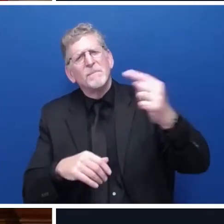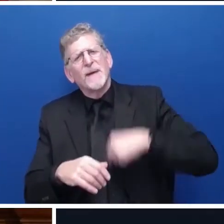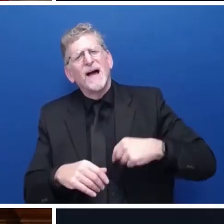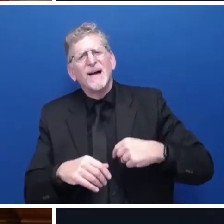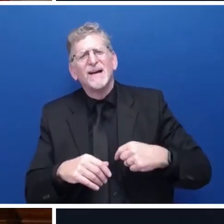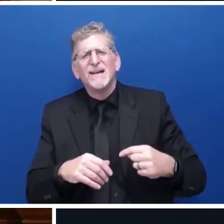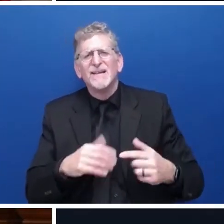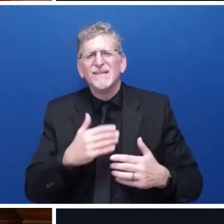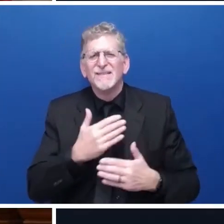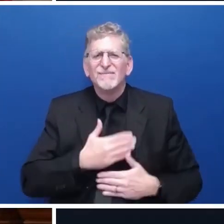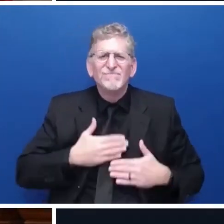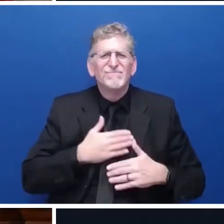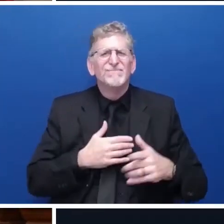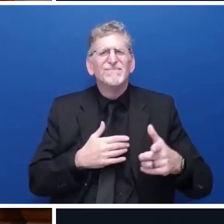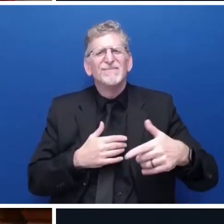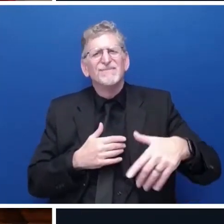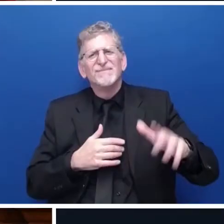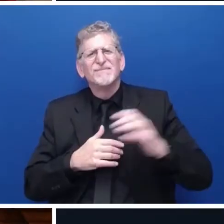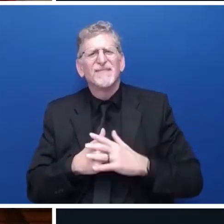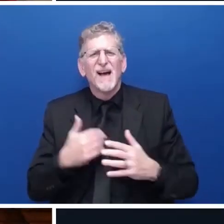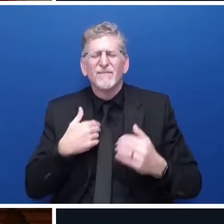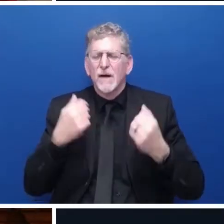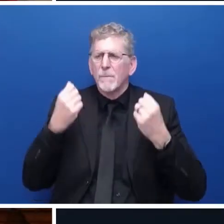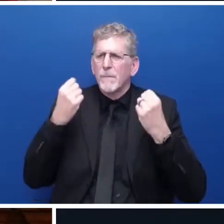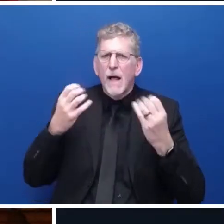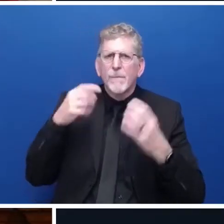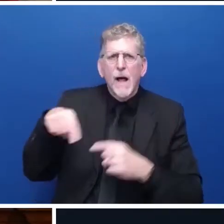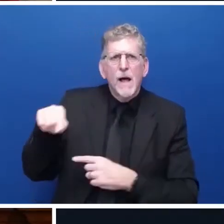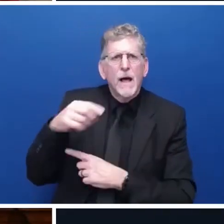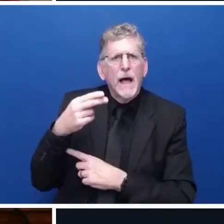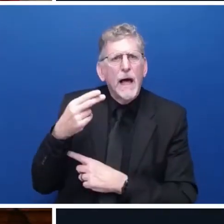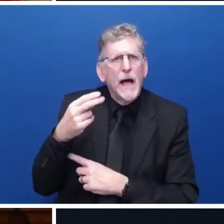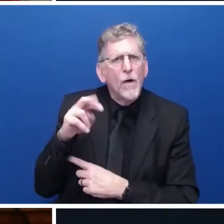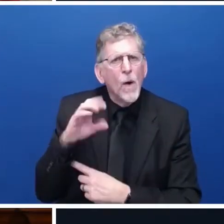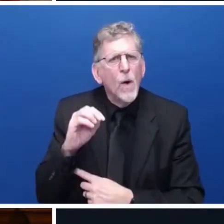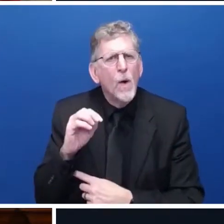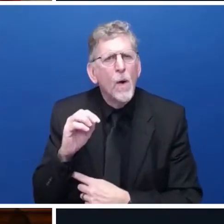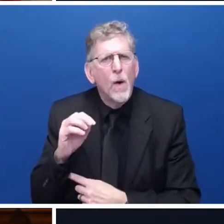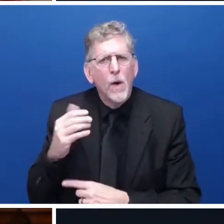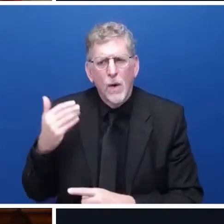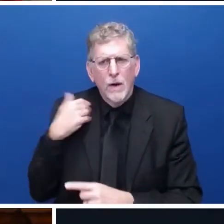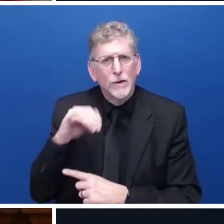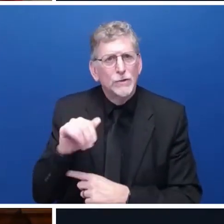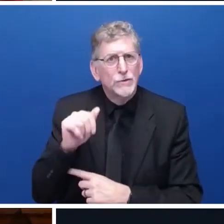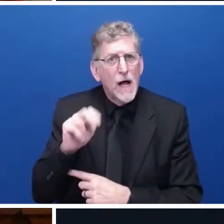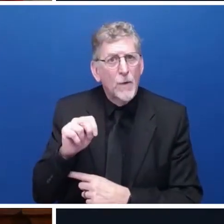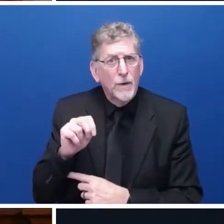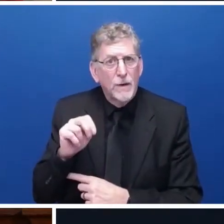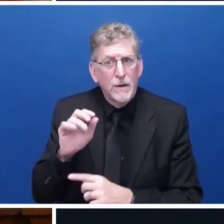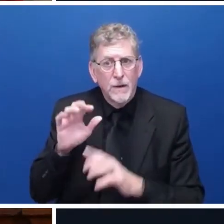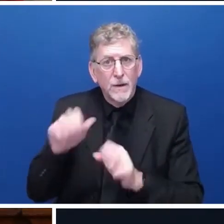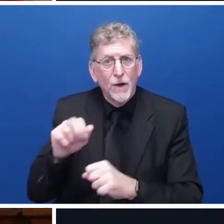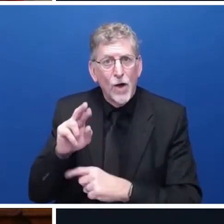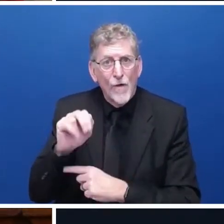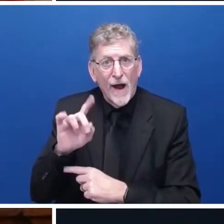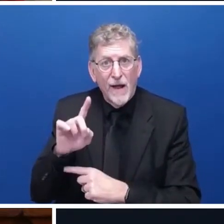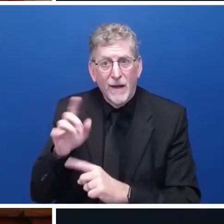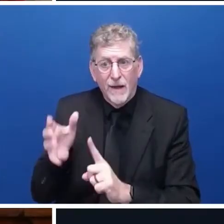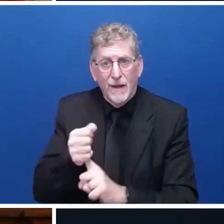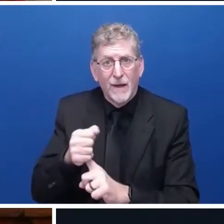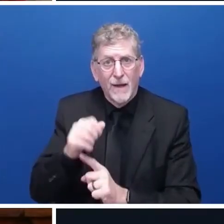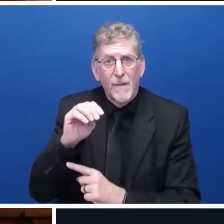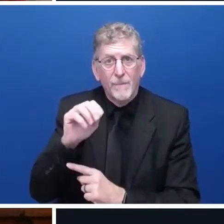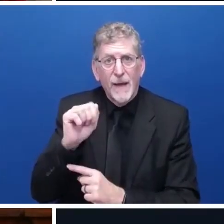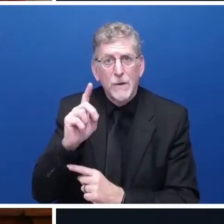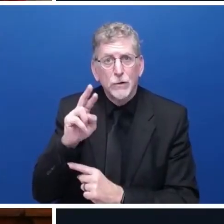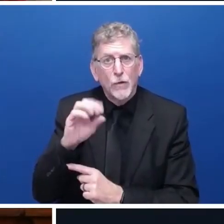There were many heroes on that January raid to capture Maduro. Really great heroes. It was very dangerous. They knew we